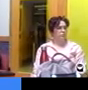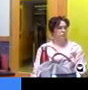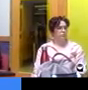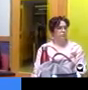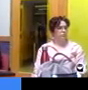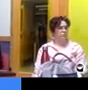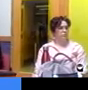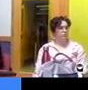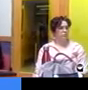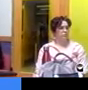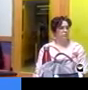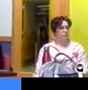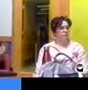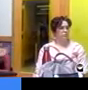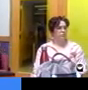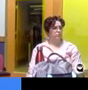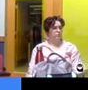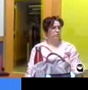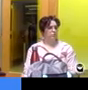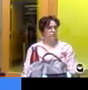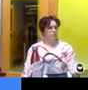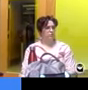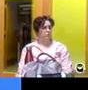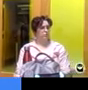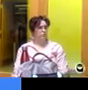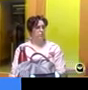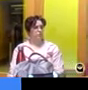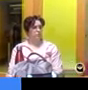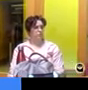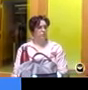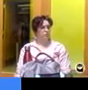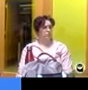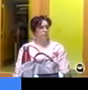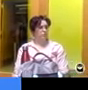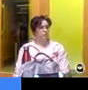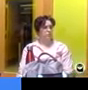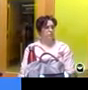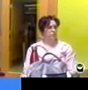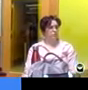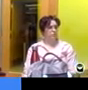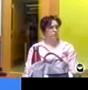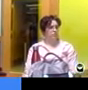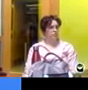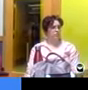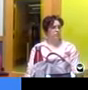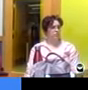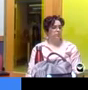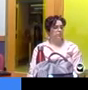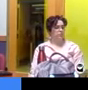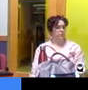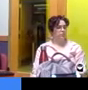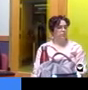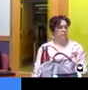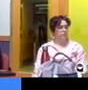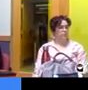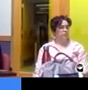inside of somebody's activated state, trying to help them with the thing that they very much wanted and needed me to do. And then we're kind of in a